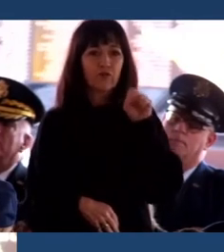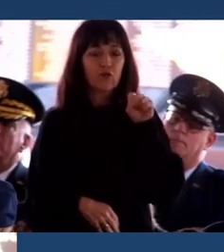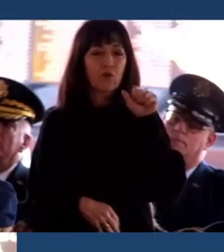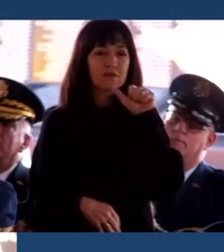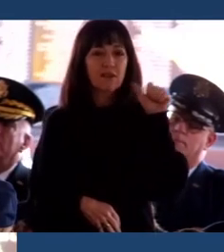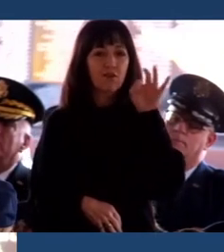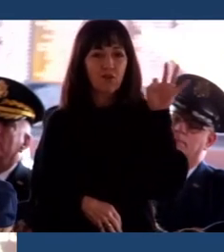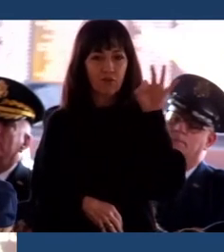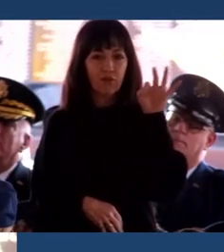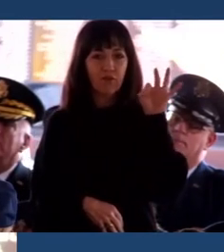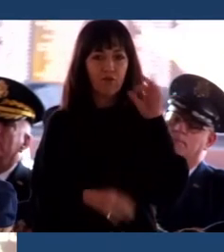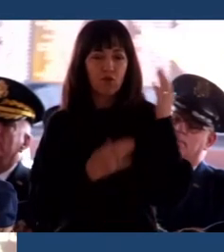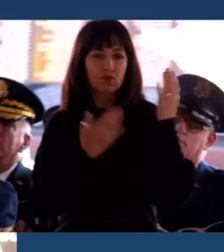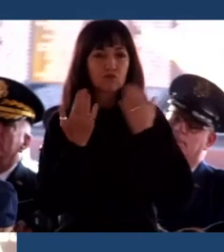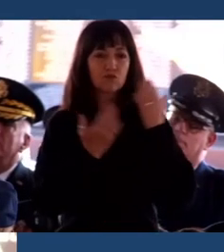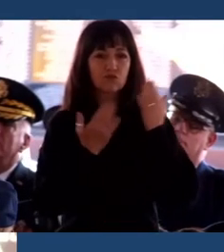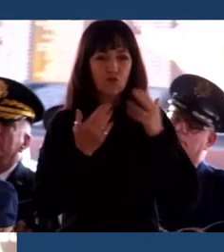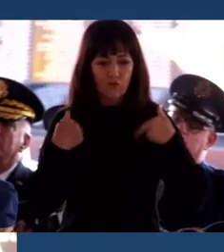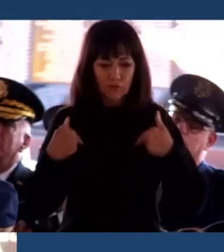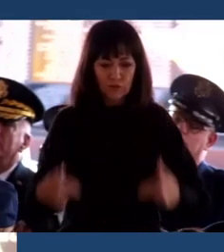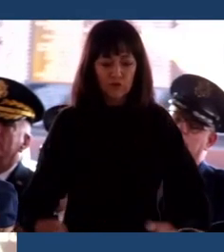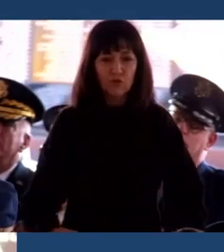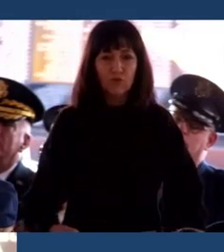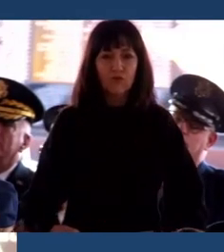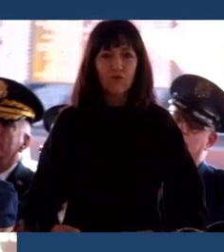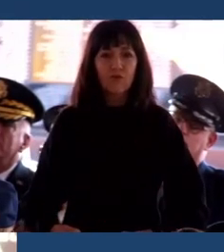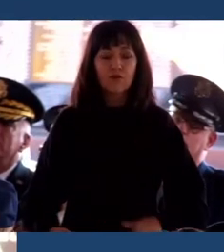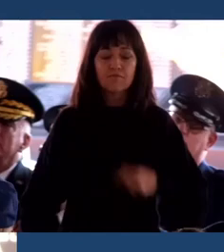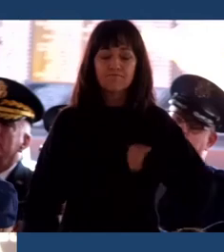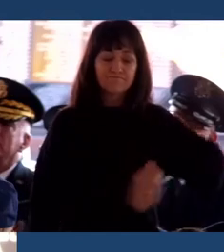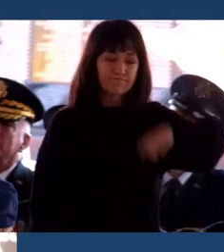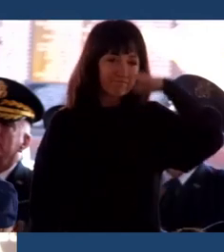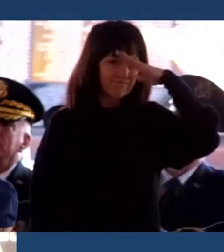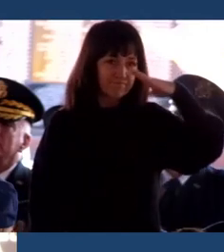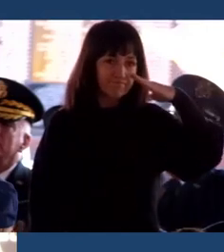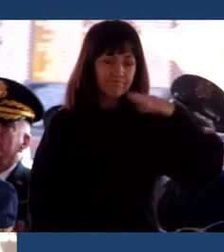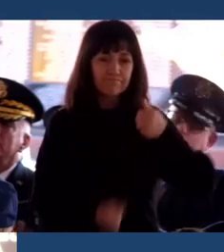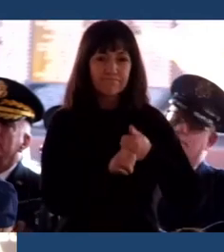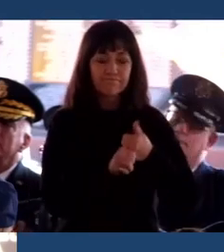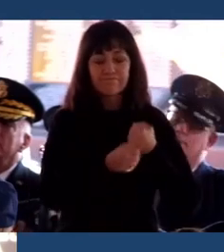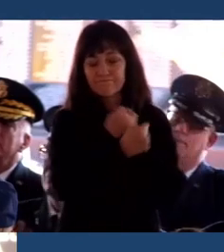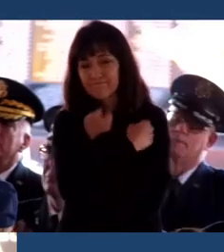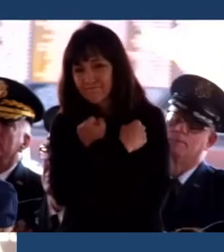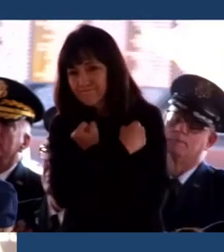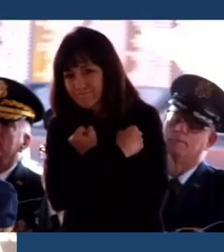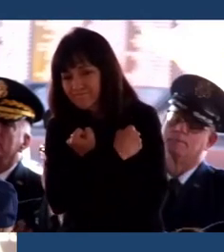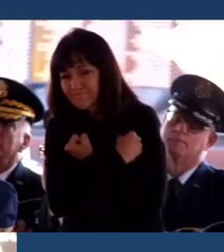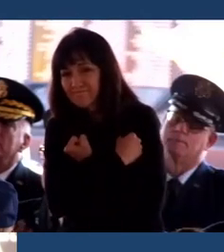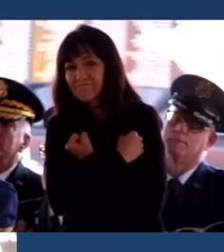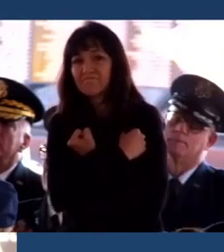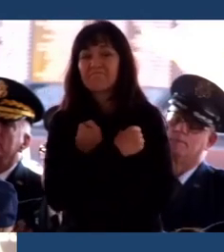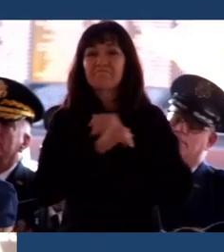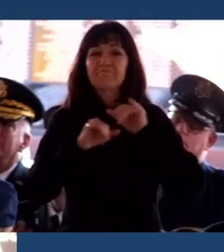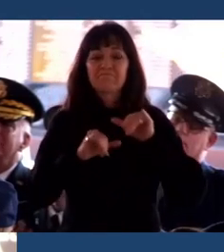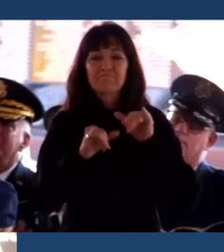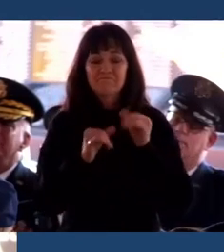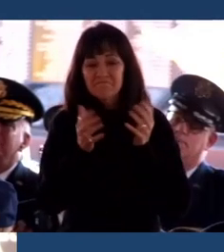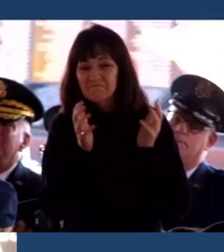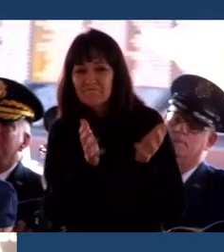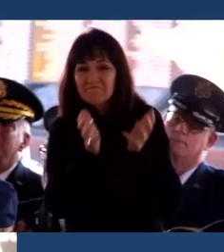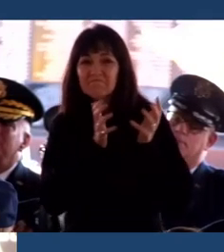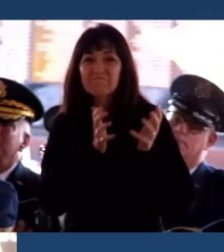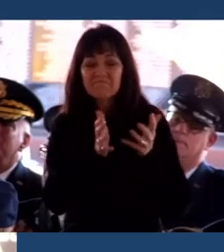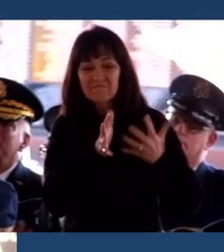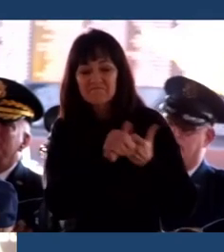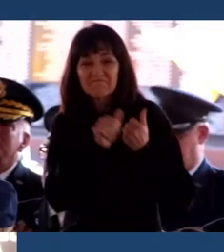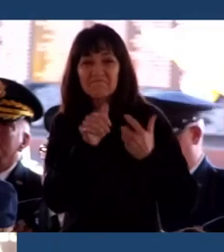Force service dress uniform. I saluted, we embraced, and took a few minutes to catch up. I was